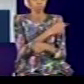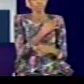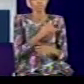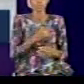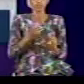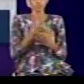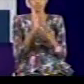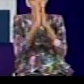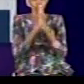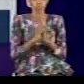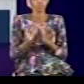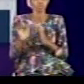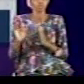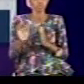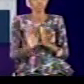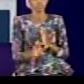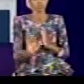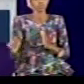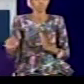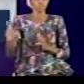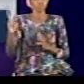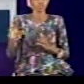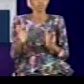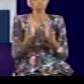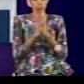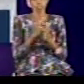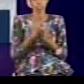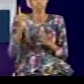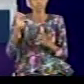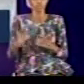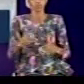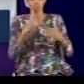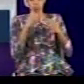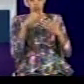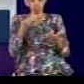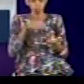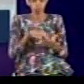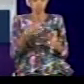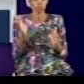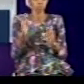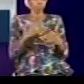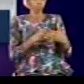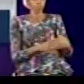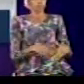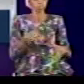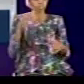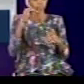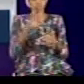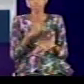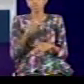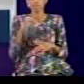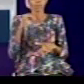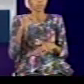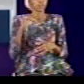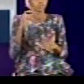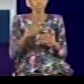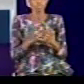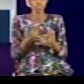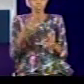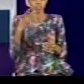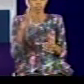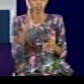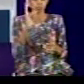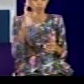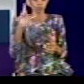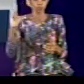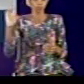God, I prayed that God stood by me. I was taken to the theater because everything, the bullet affected my stomach. My stomach was swollen up.